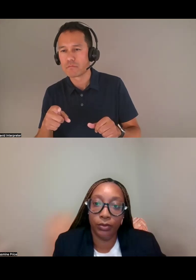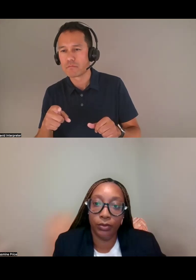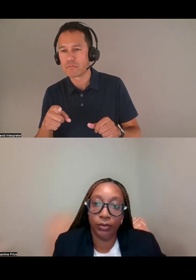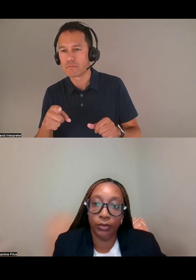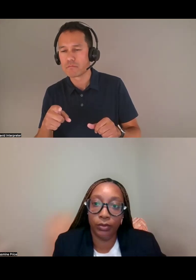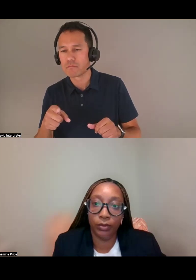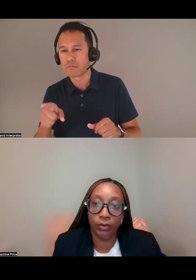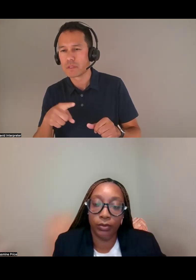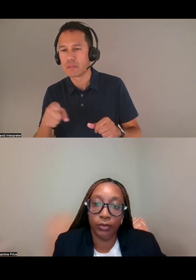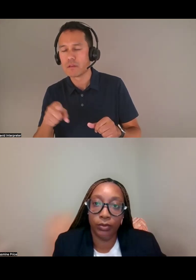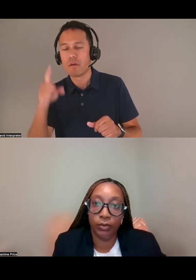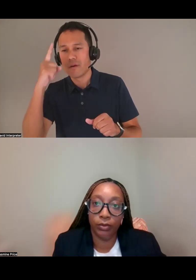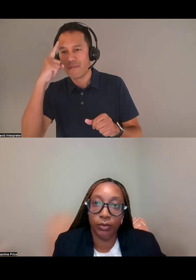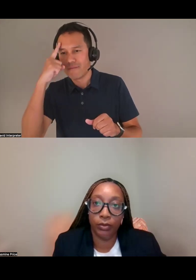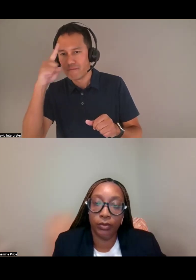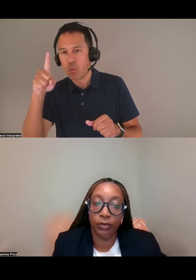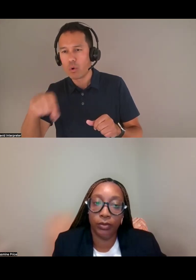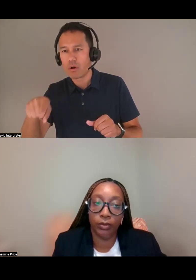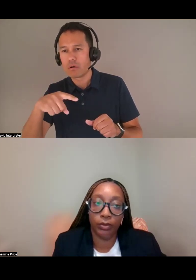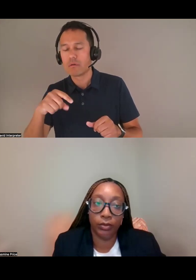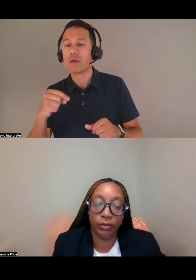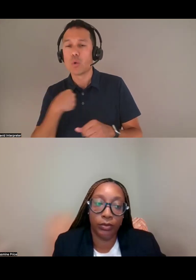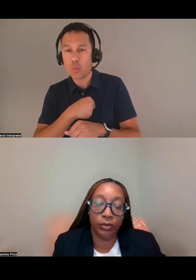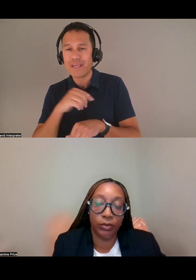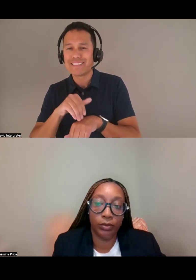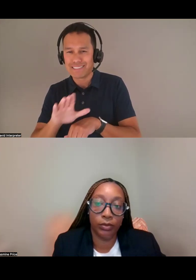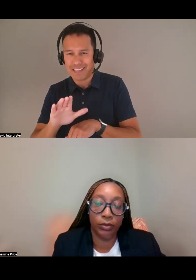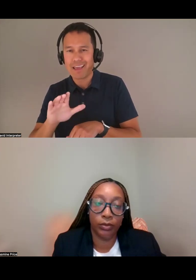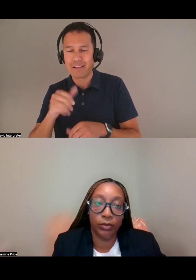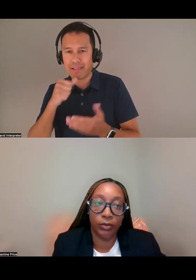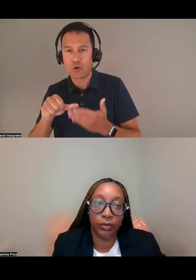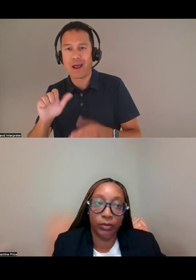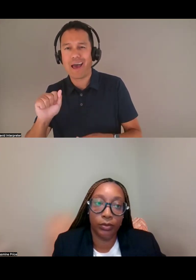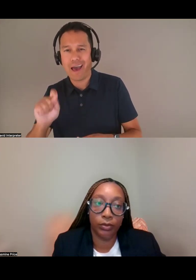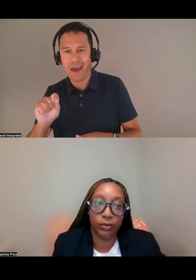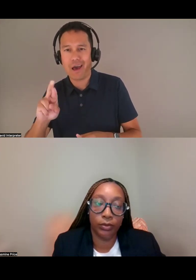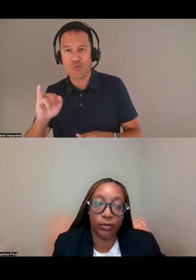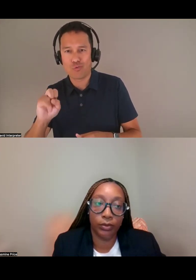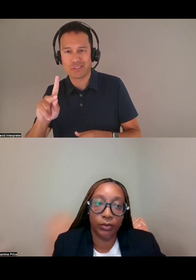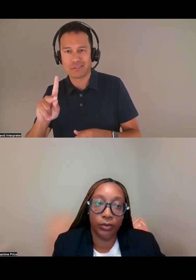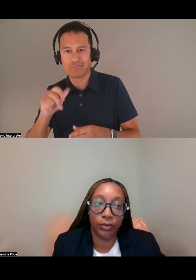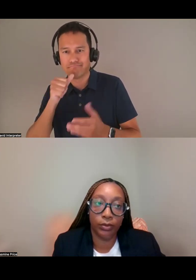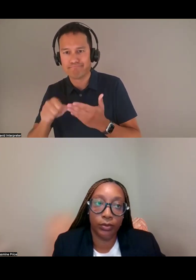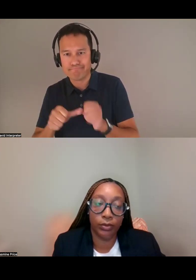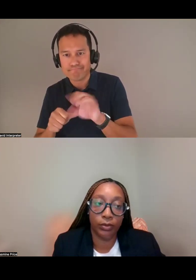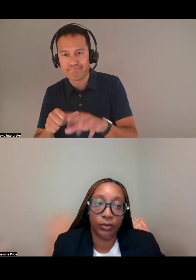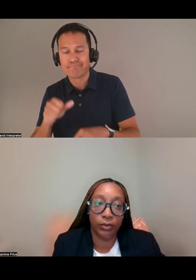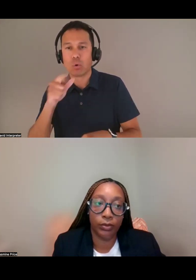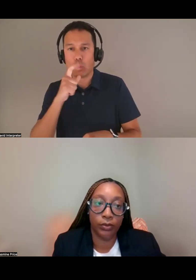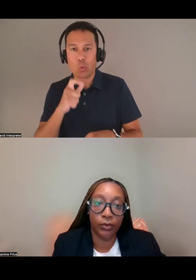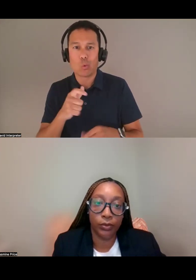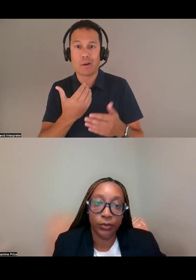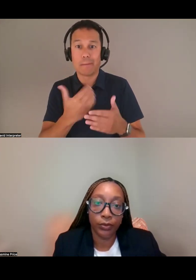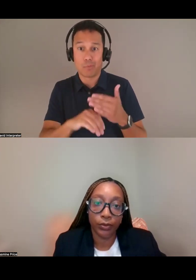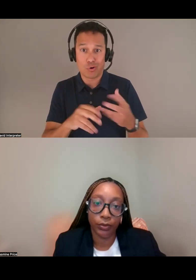who are at, we send at-risk letters. So for babies who are identified at the birth facility or during